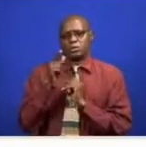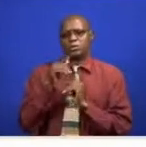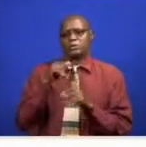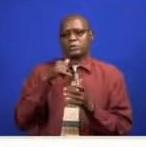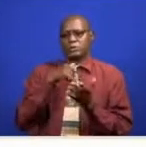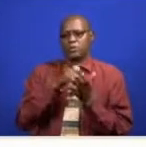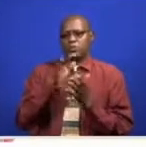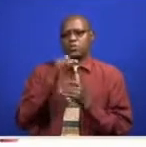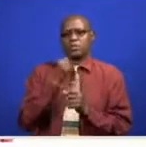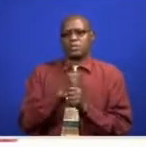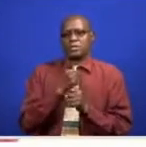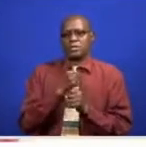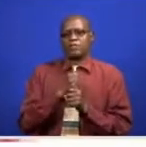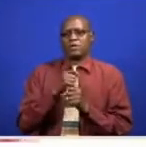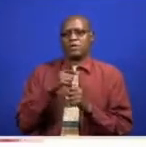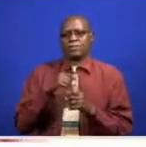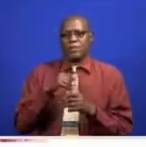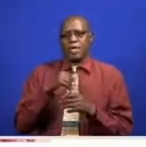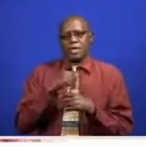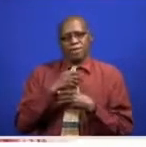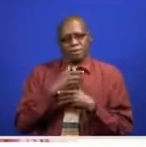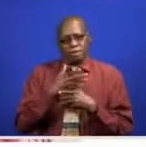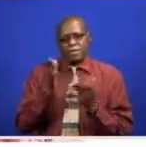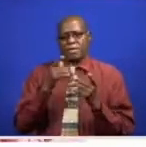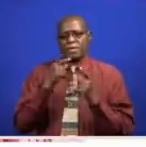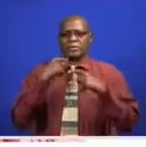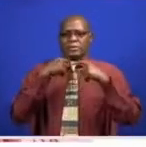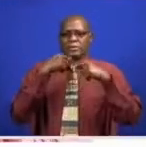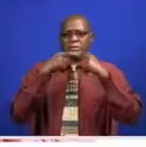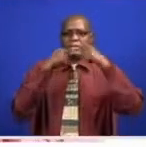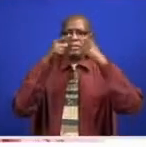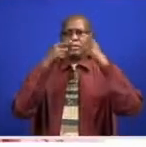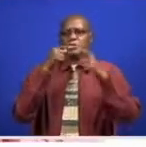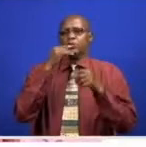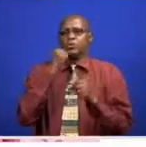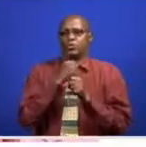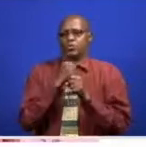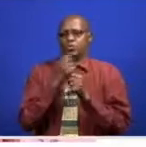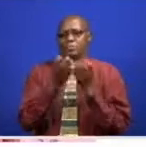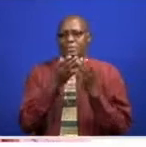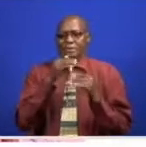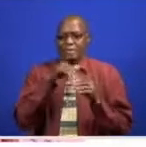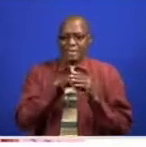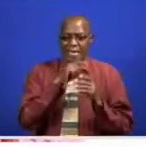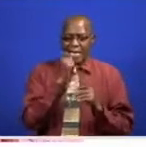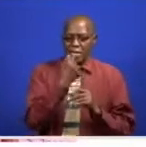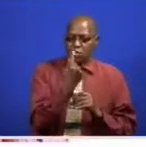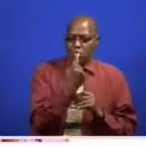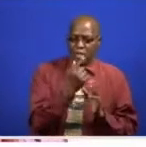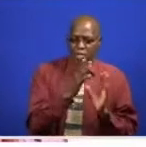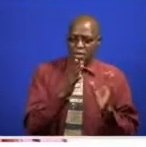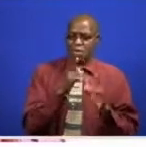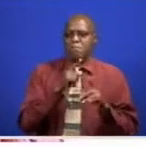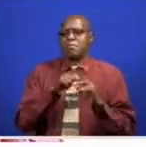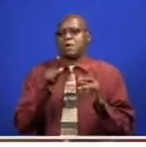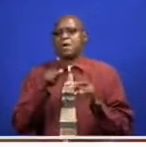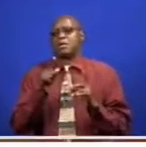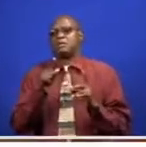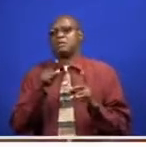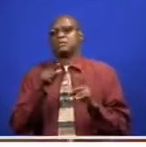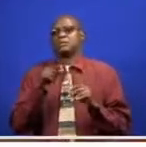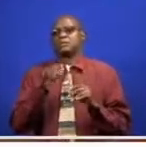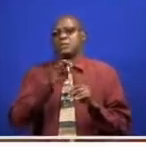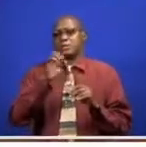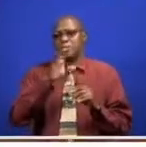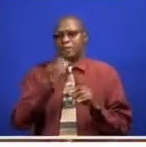staff every success in doing business not only in Kenya, but across our beloved African continent.